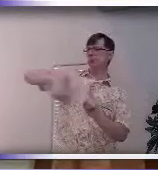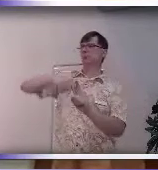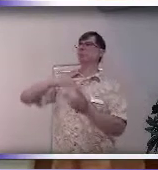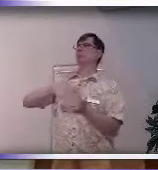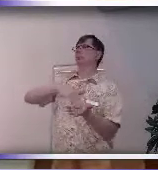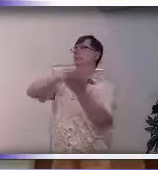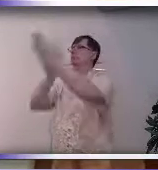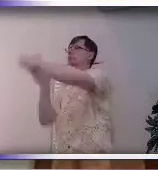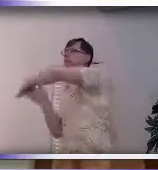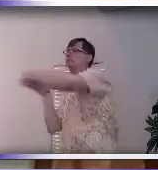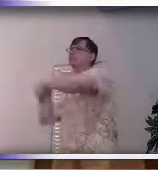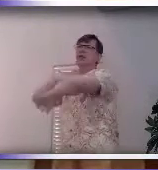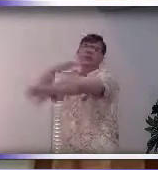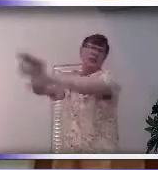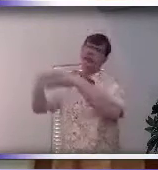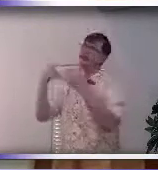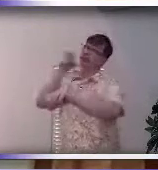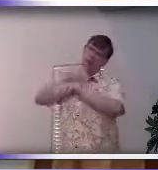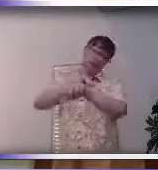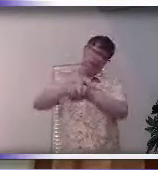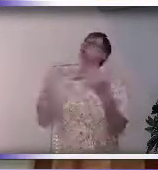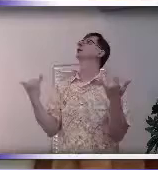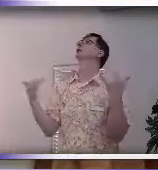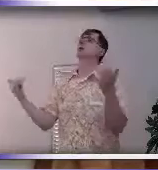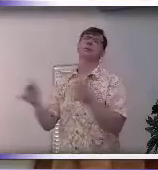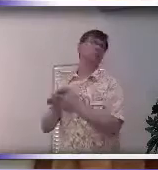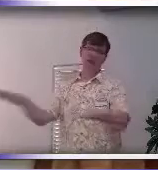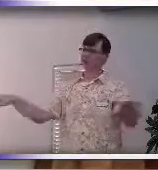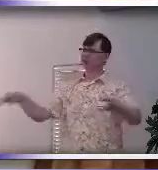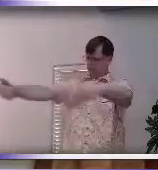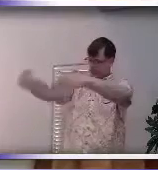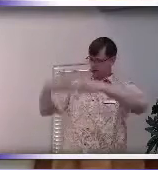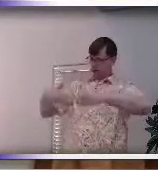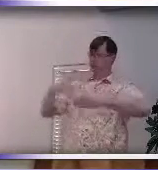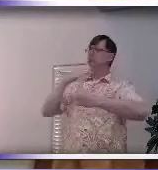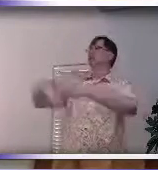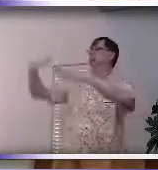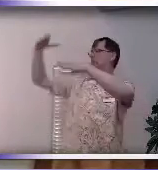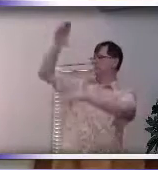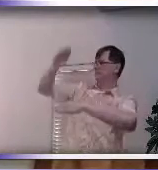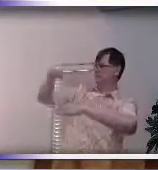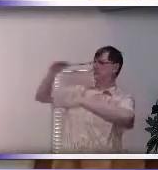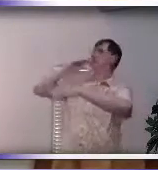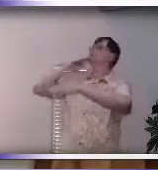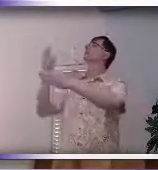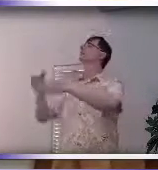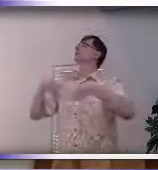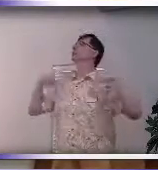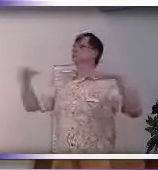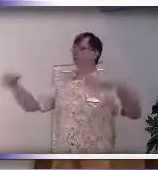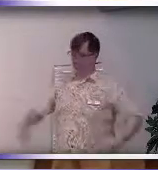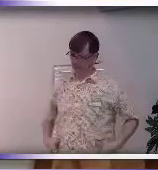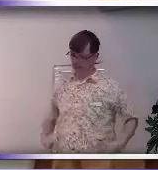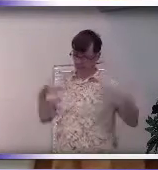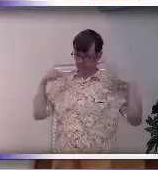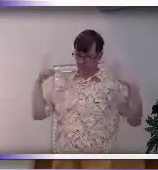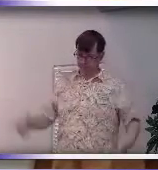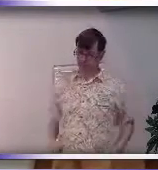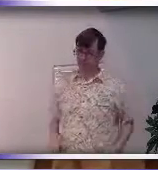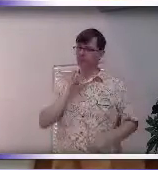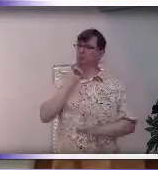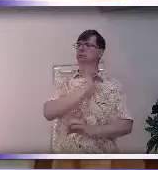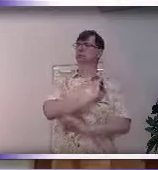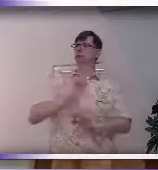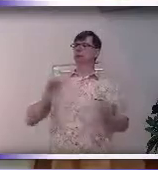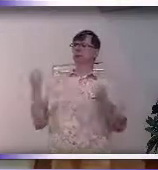it anytime I want, and I am not stuck in here and limited to this physical body. I can change my